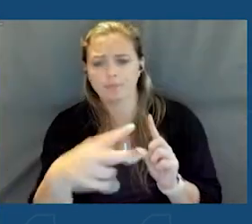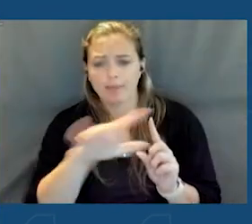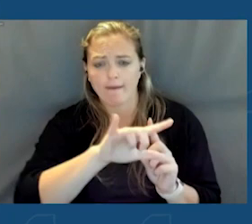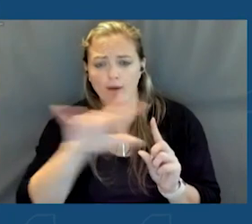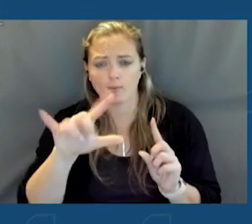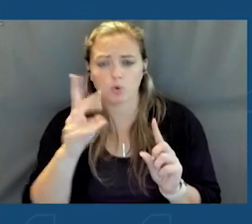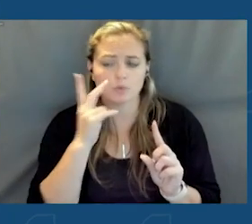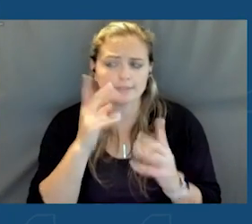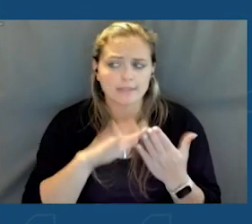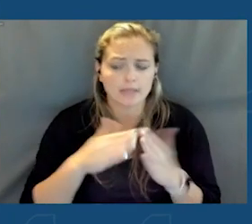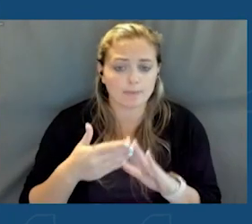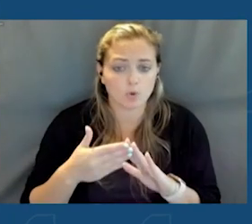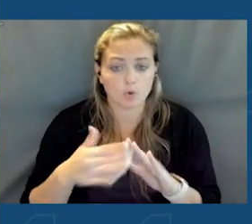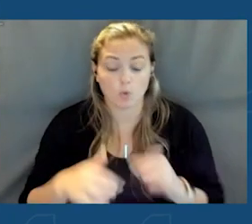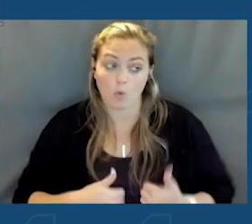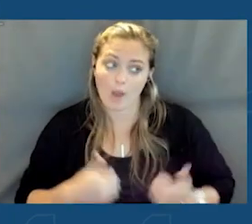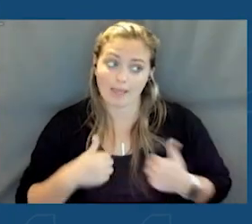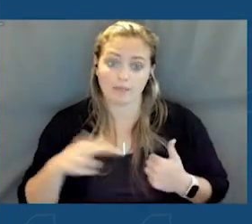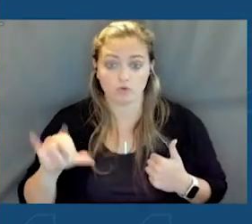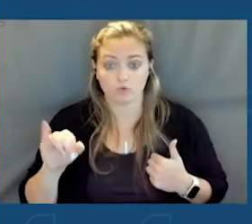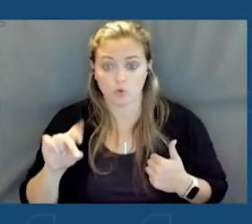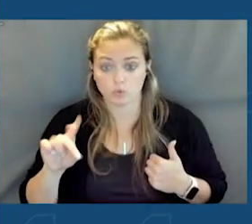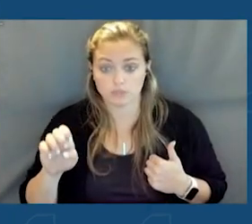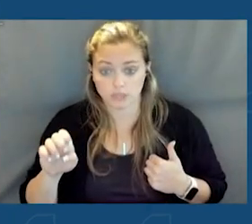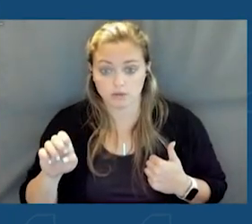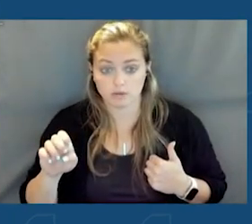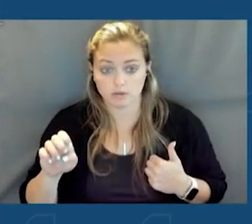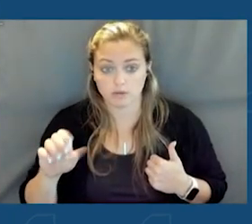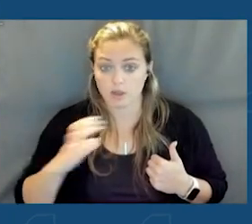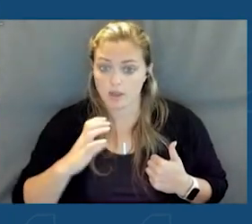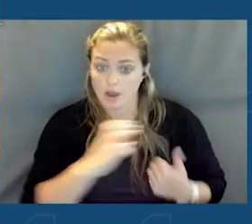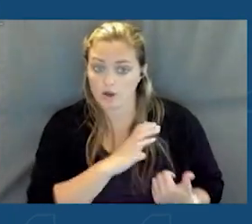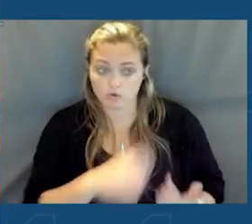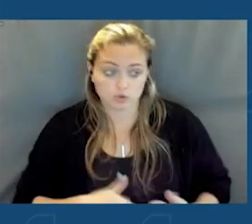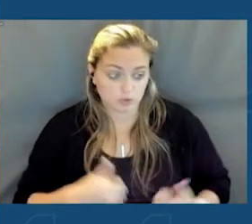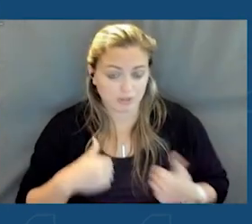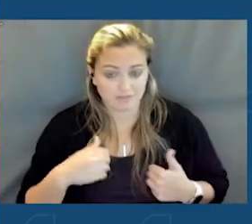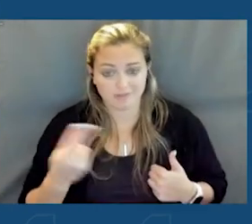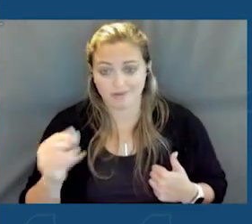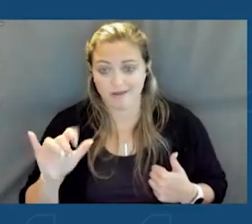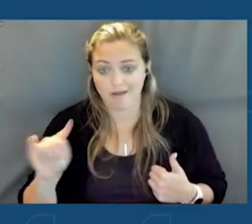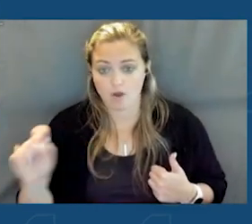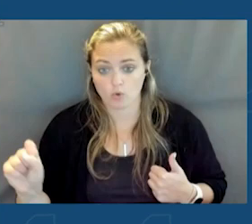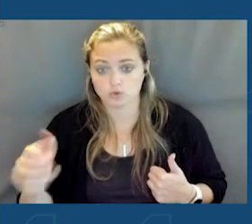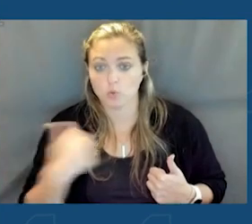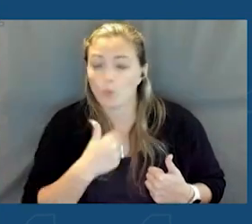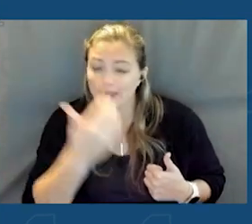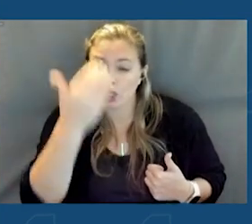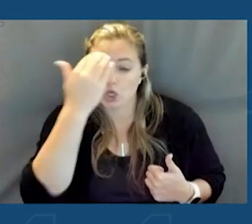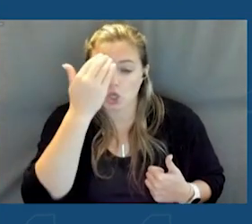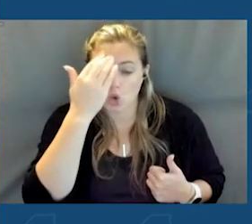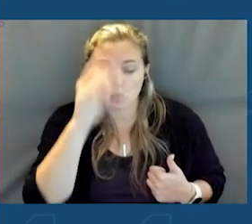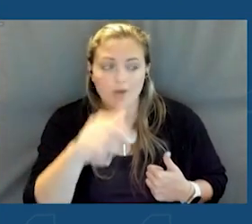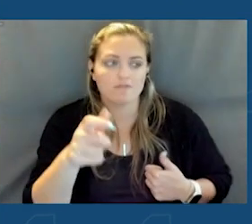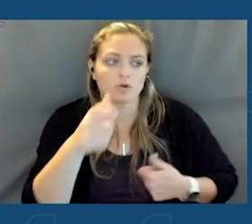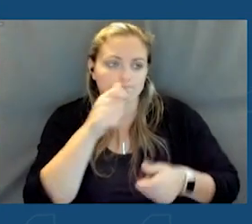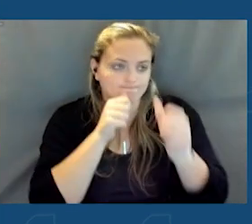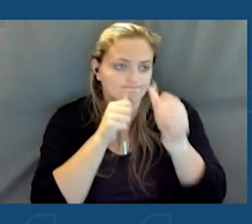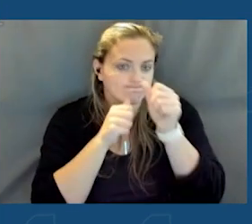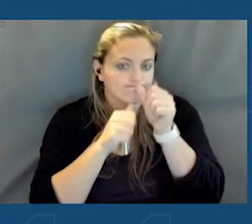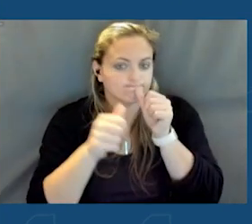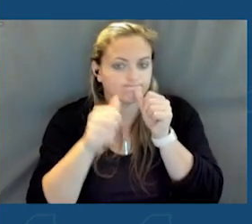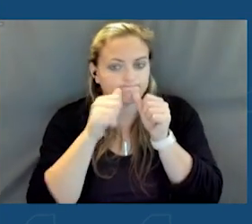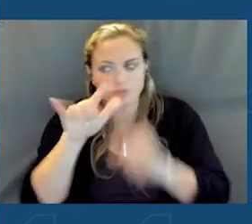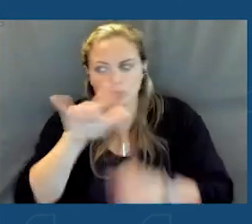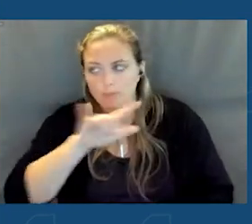that I live in Rosedale, the congressman lives in Hollis, we know all too well that we have to deal with the plane noise,